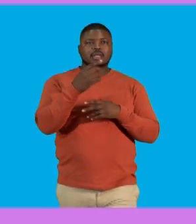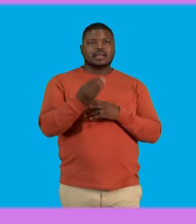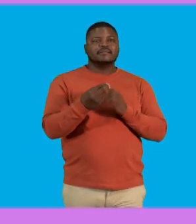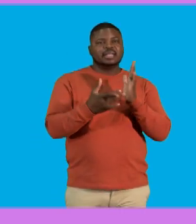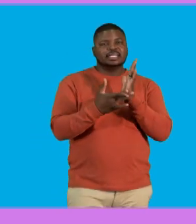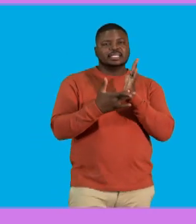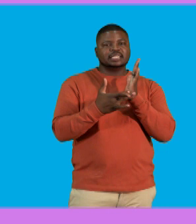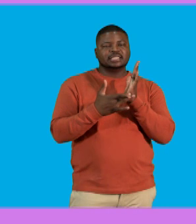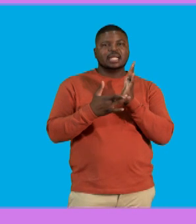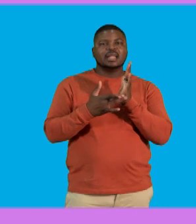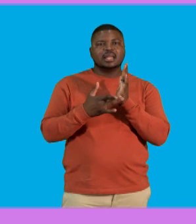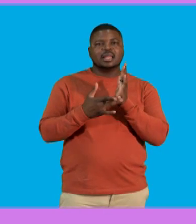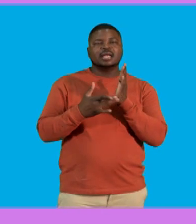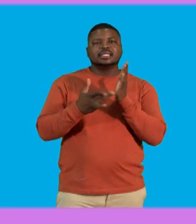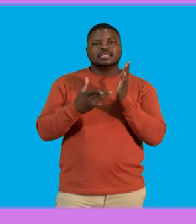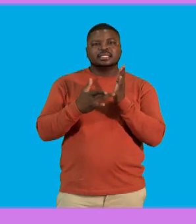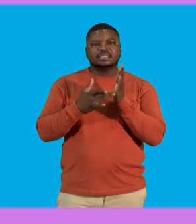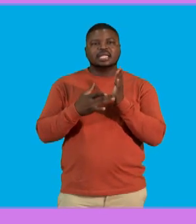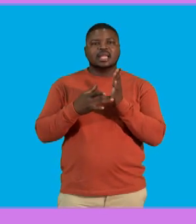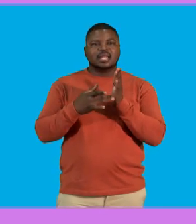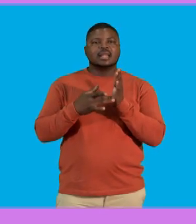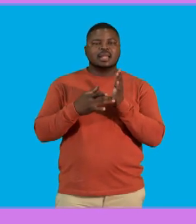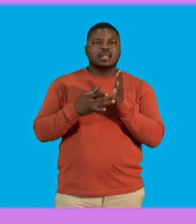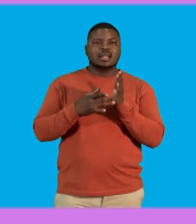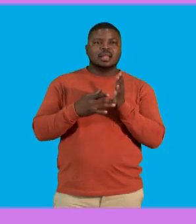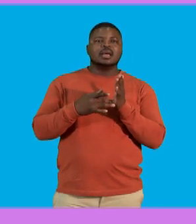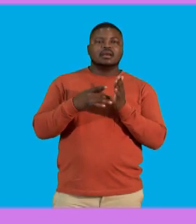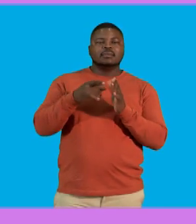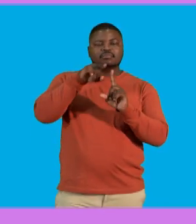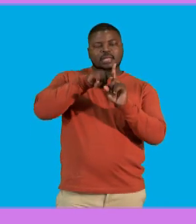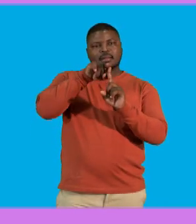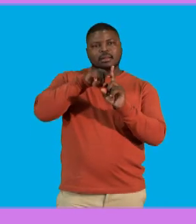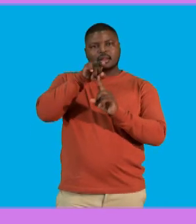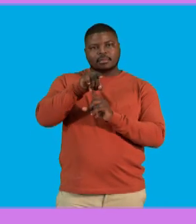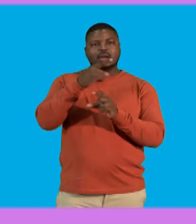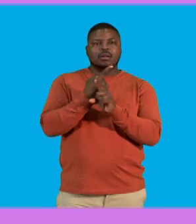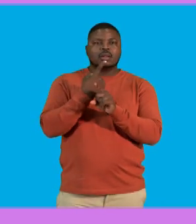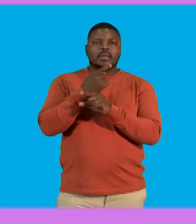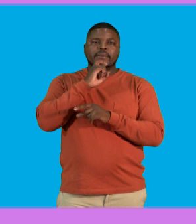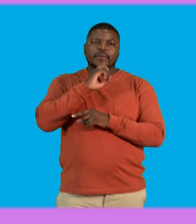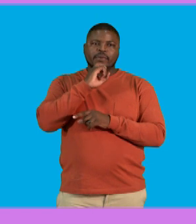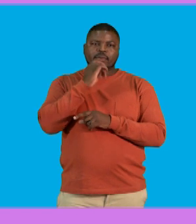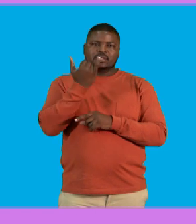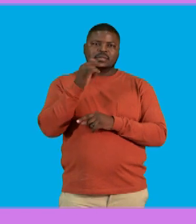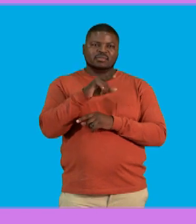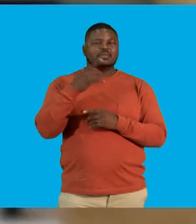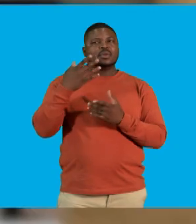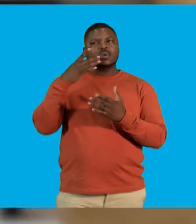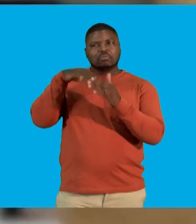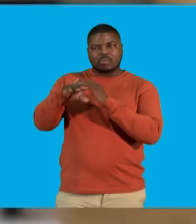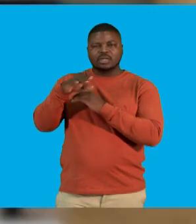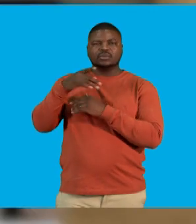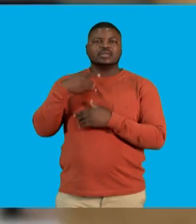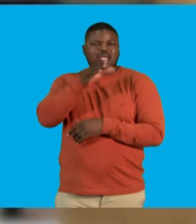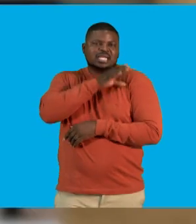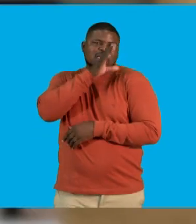got a digital thermometer. Digital thermometer, it looks like this. This is normally what they use when they measure your temperature when you go to a clinic and